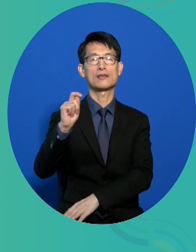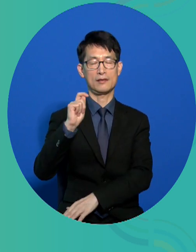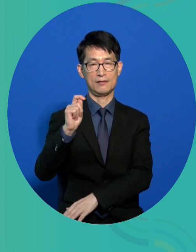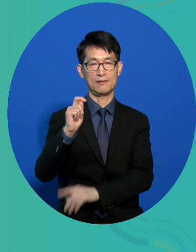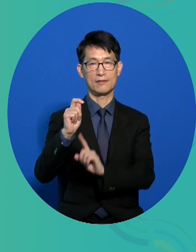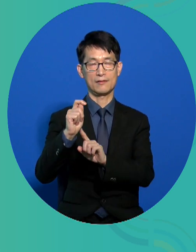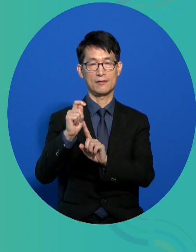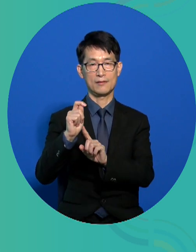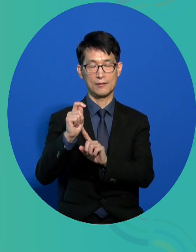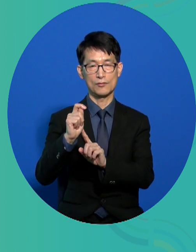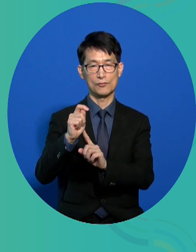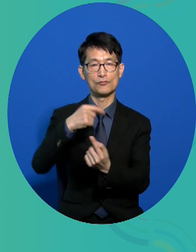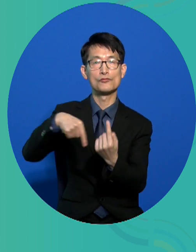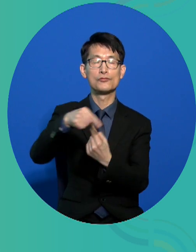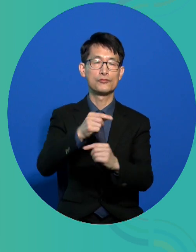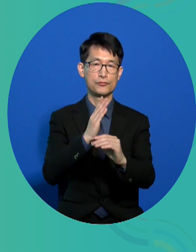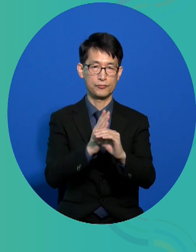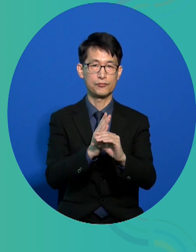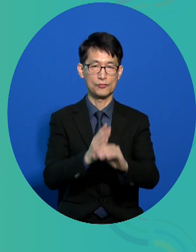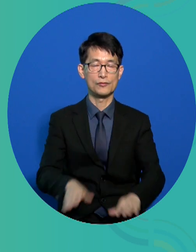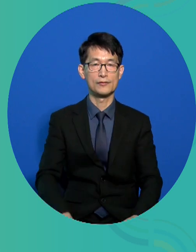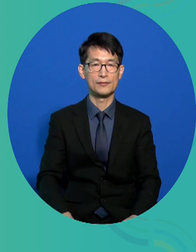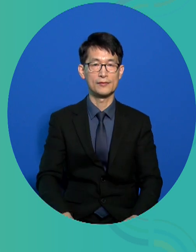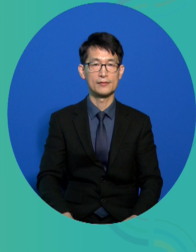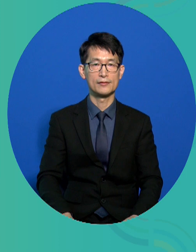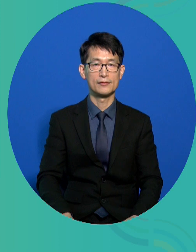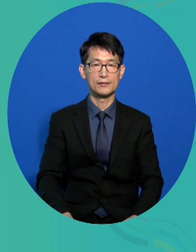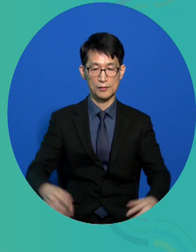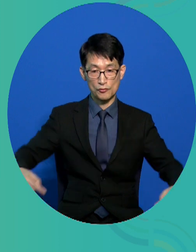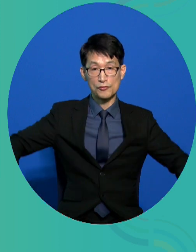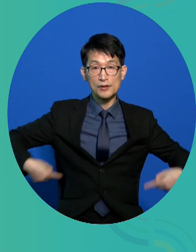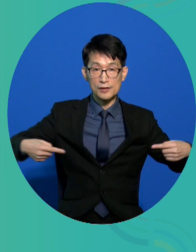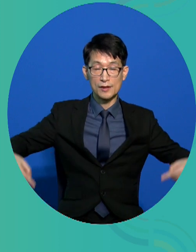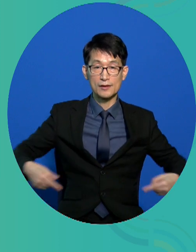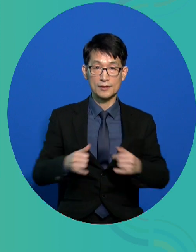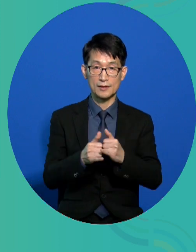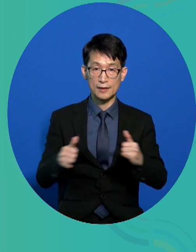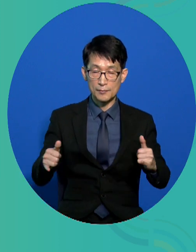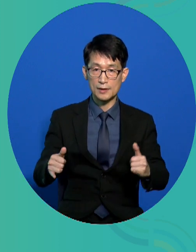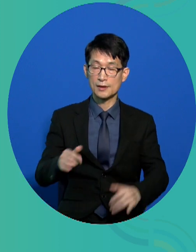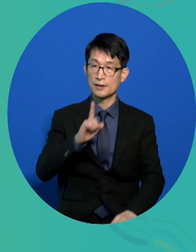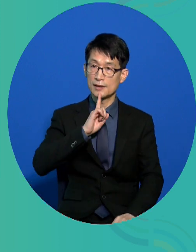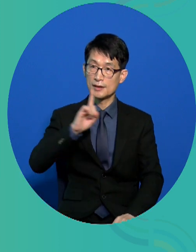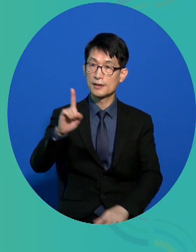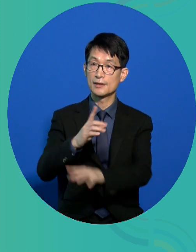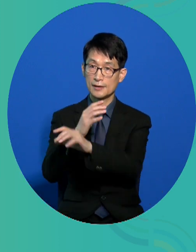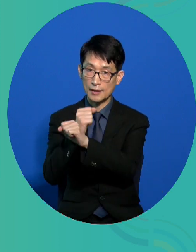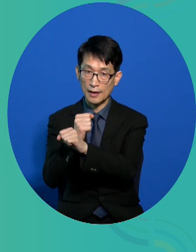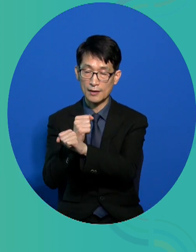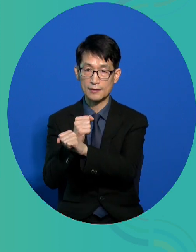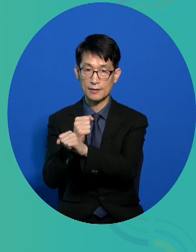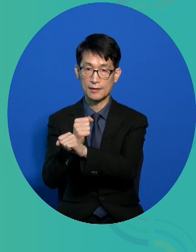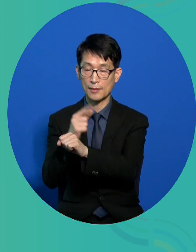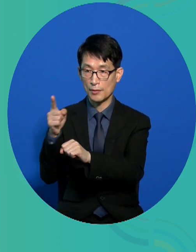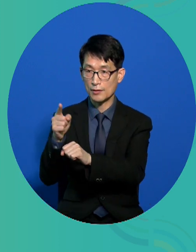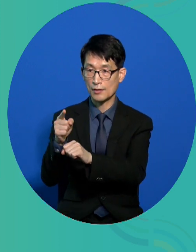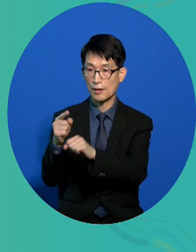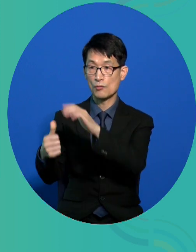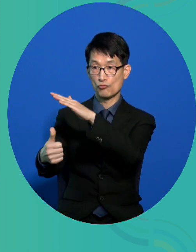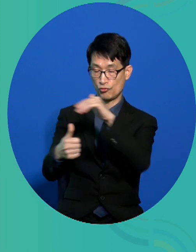policies are being utilized to provide call taxis, voucher taxi services to the disabled for dispatch,